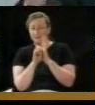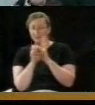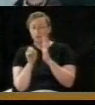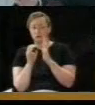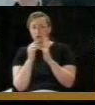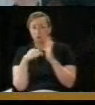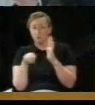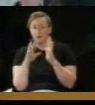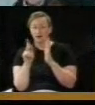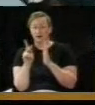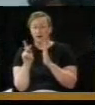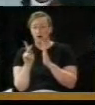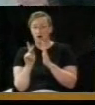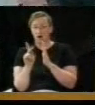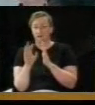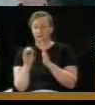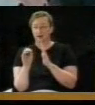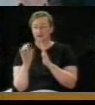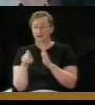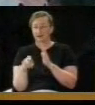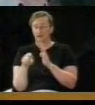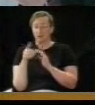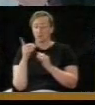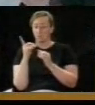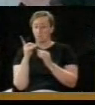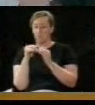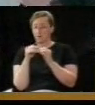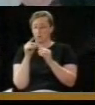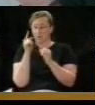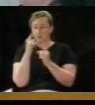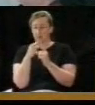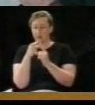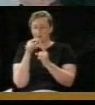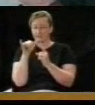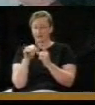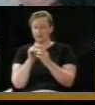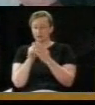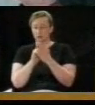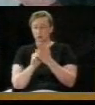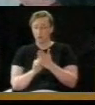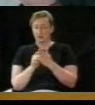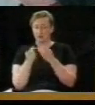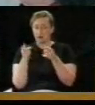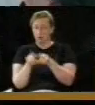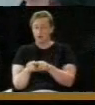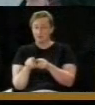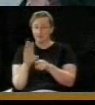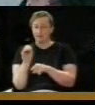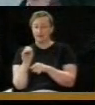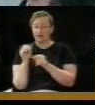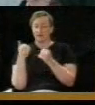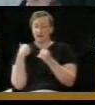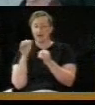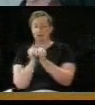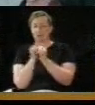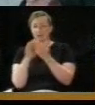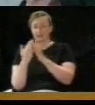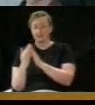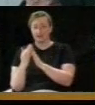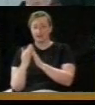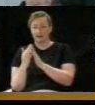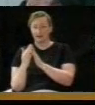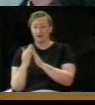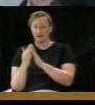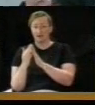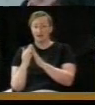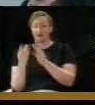to be aware of, which brings me, Mr. Law Director, back to one more point, and that's the written agreement that the county has with the city regarding the urban growth